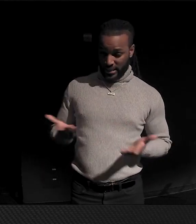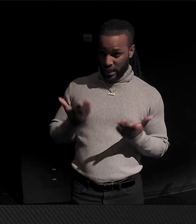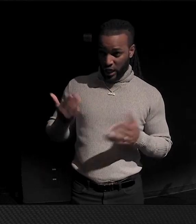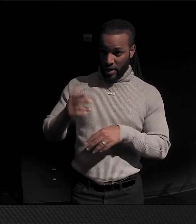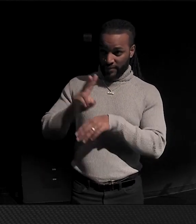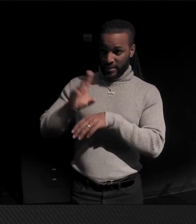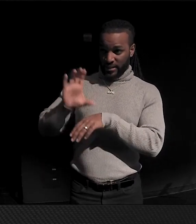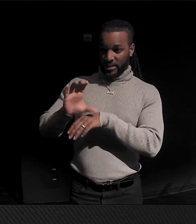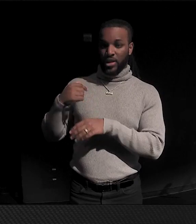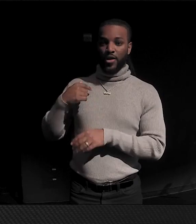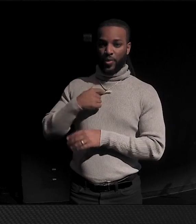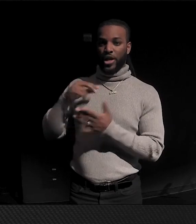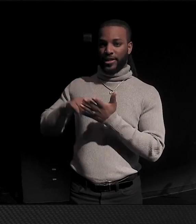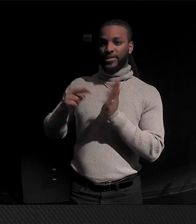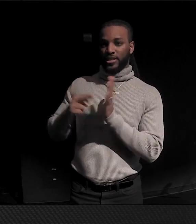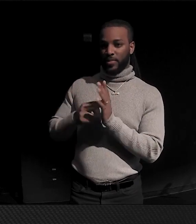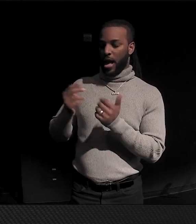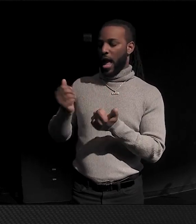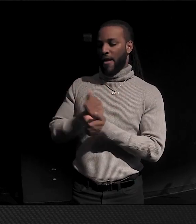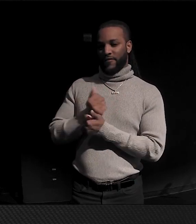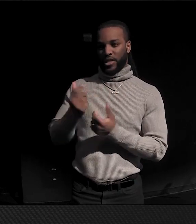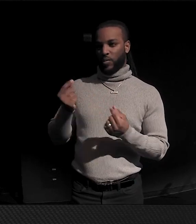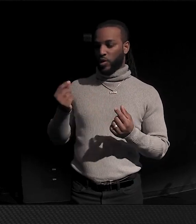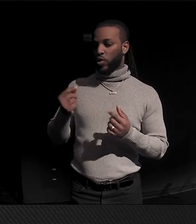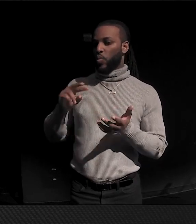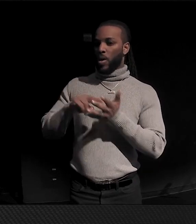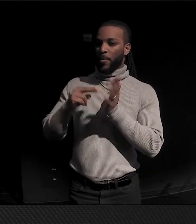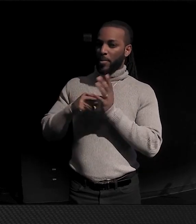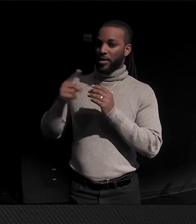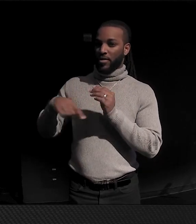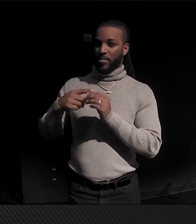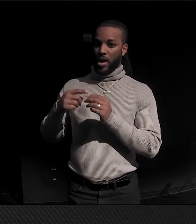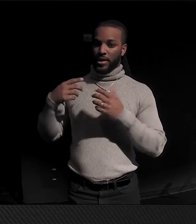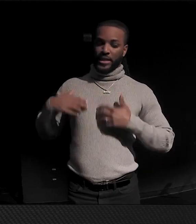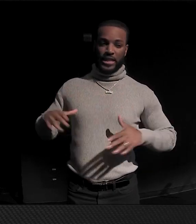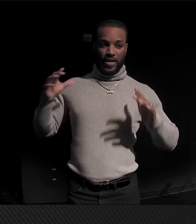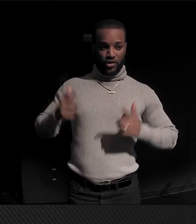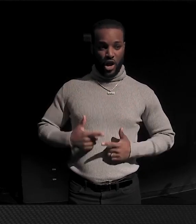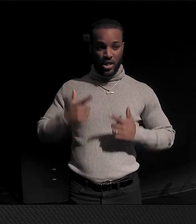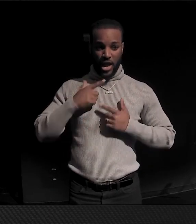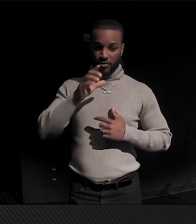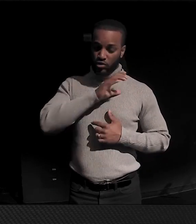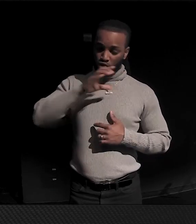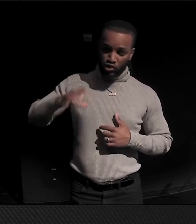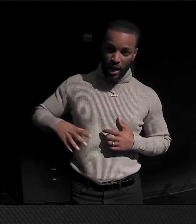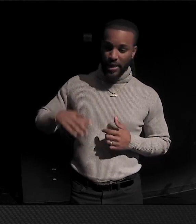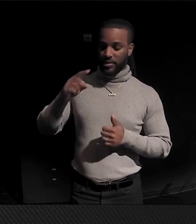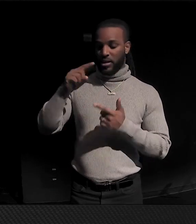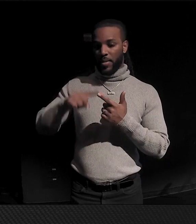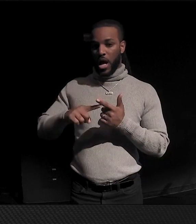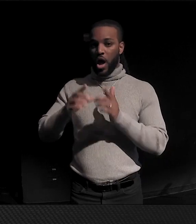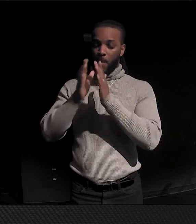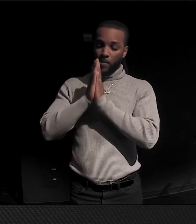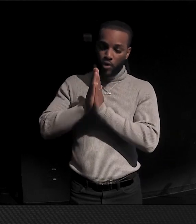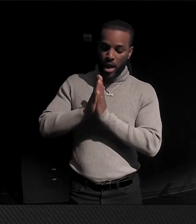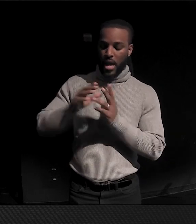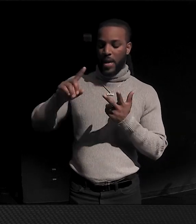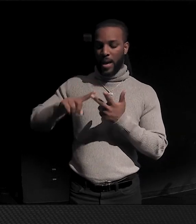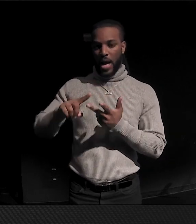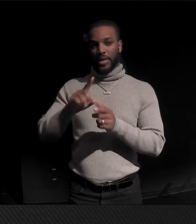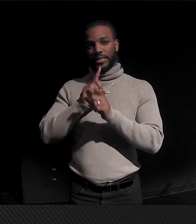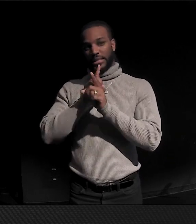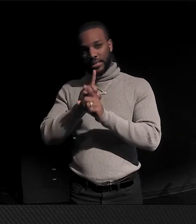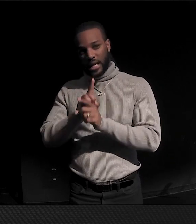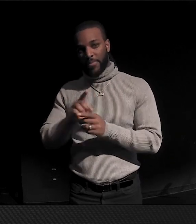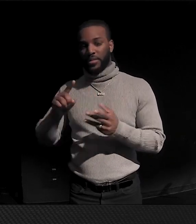are intentional about all that we do. We're intentional about giving our life to Christ. We're intentional about praying, about discipling, and